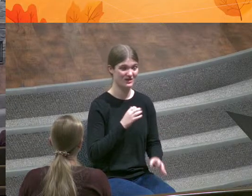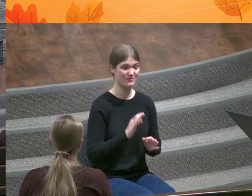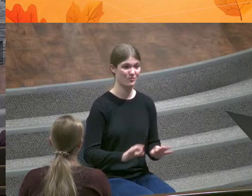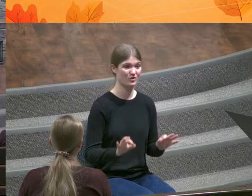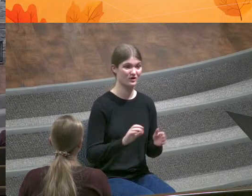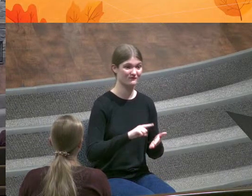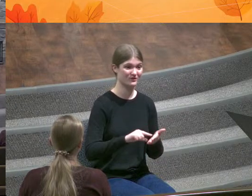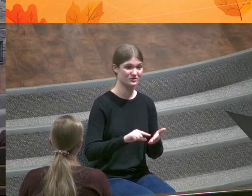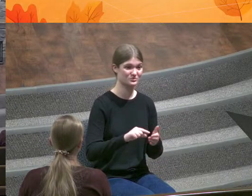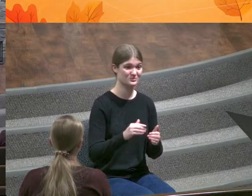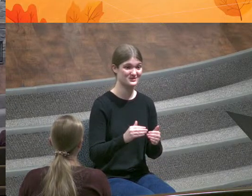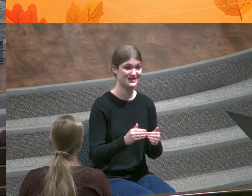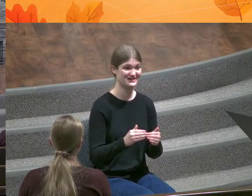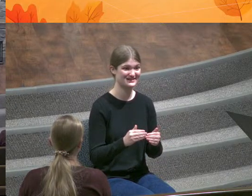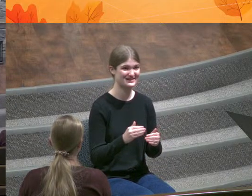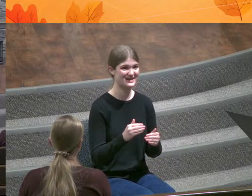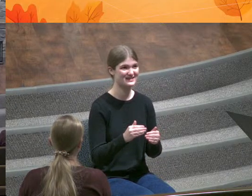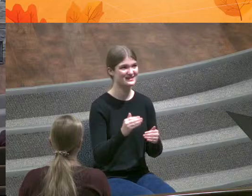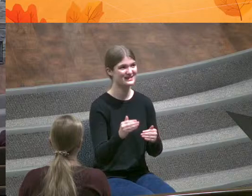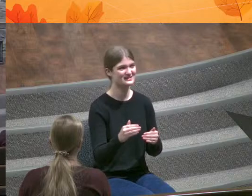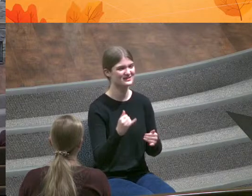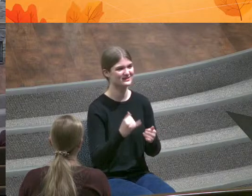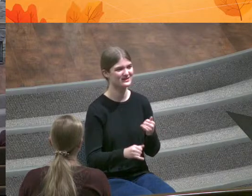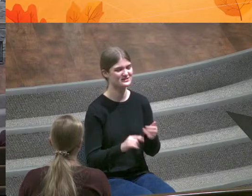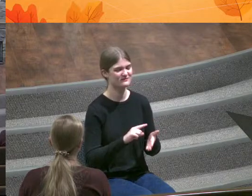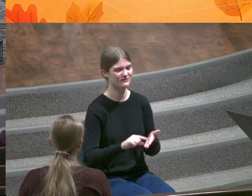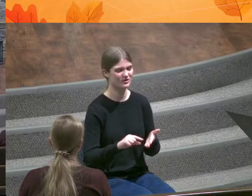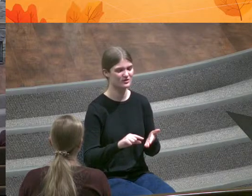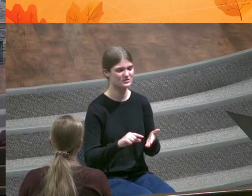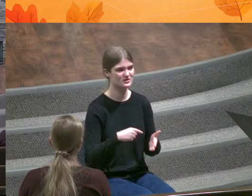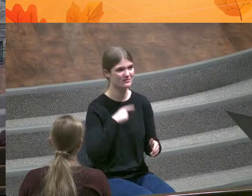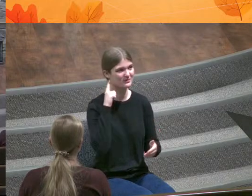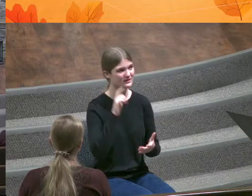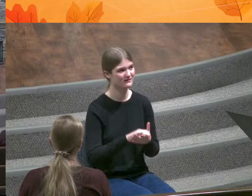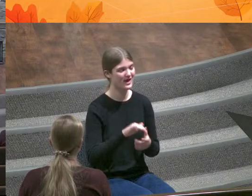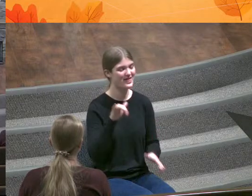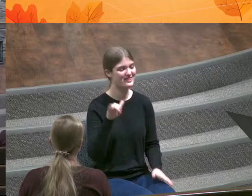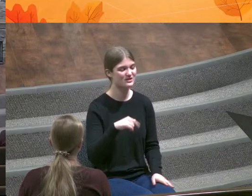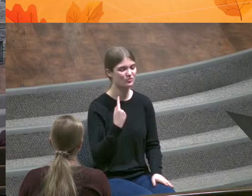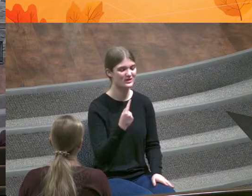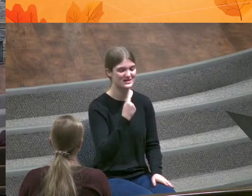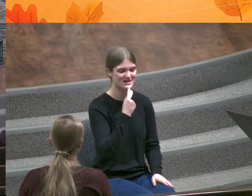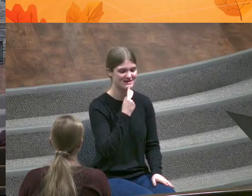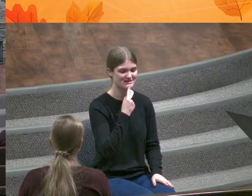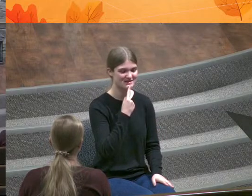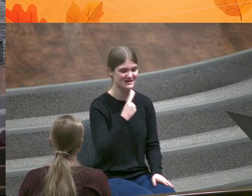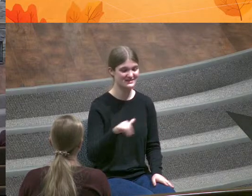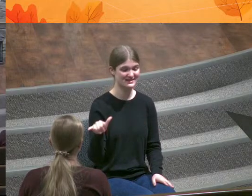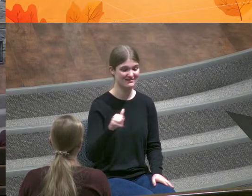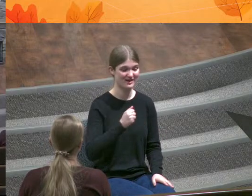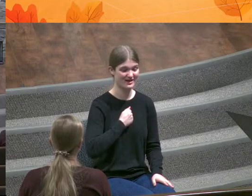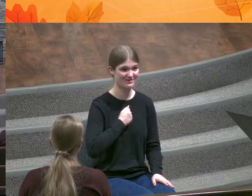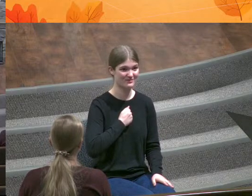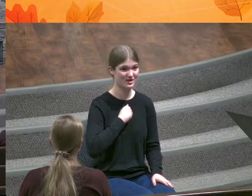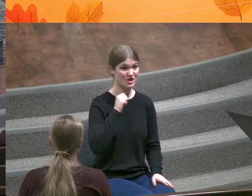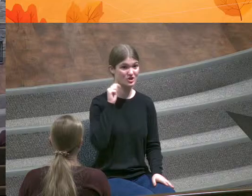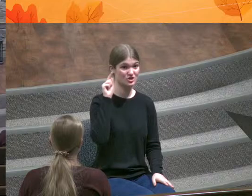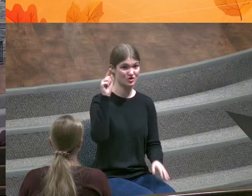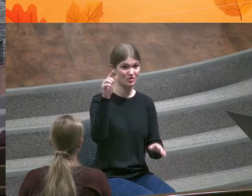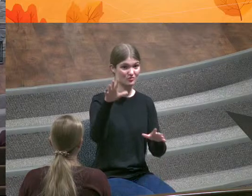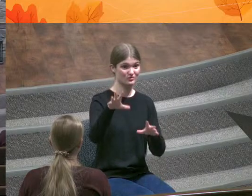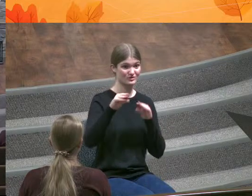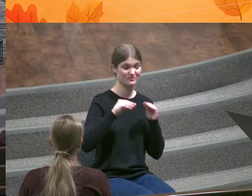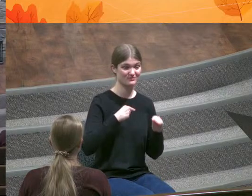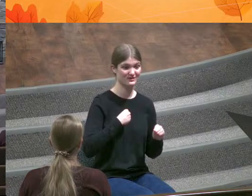was the next to last verse, I believe, because that's the one that says, just as I am, thou wilt receive,